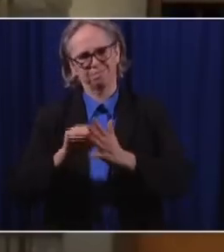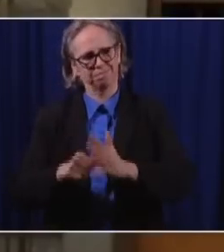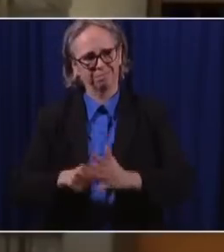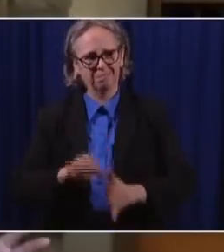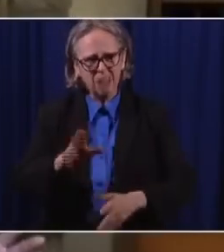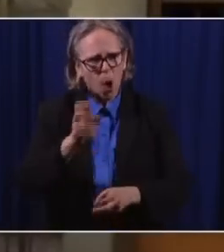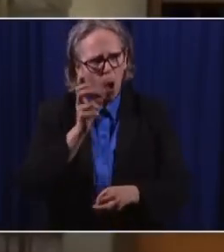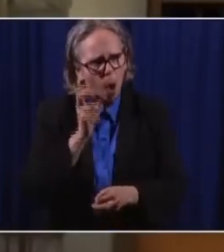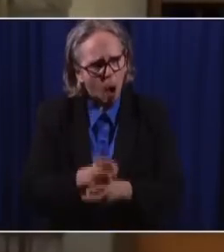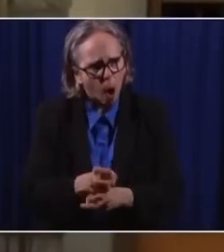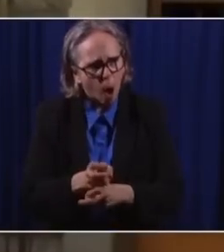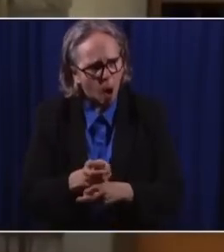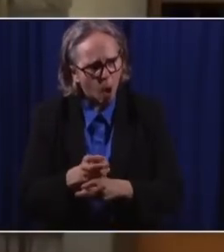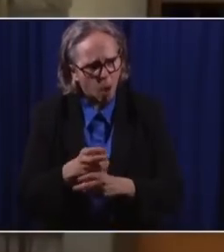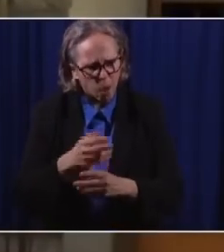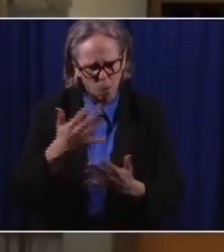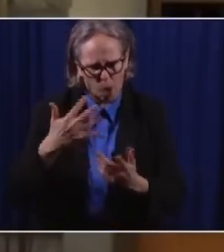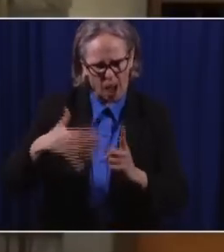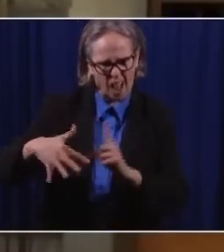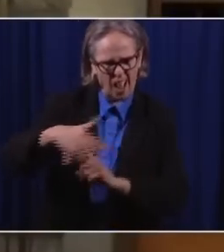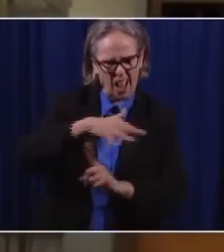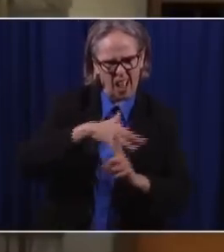circumstances because of during the pandemic.